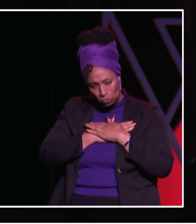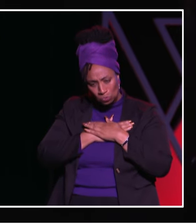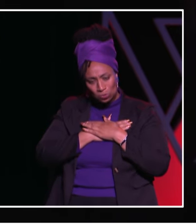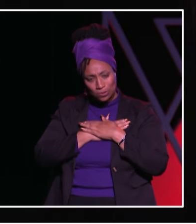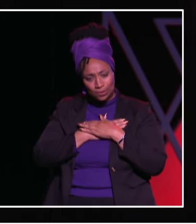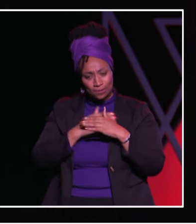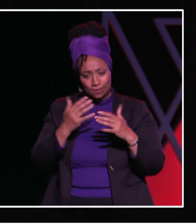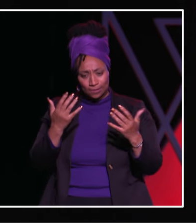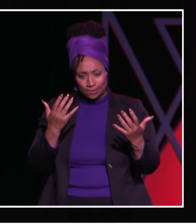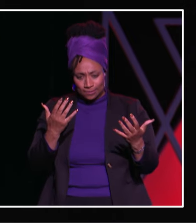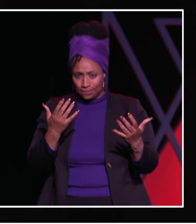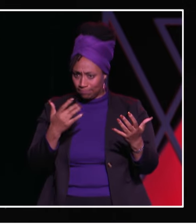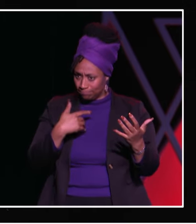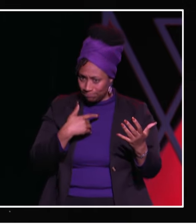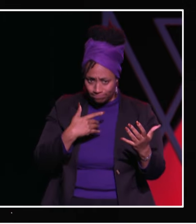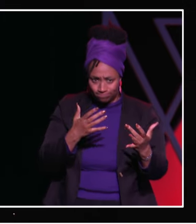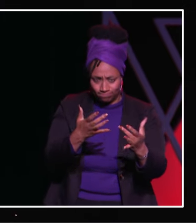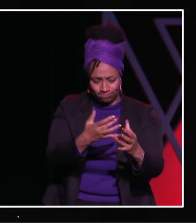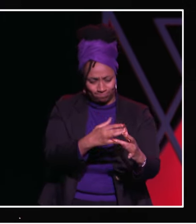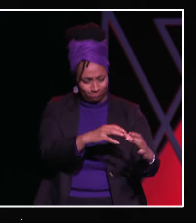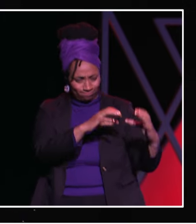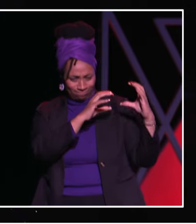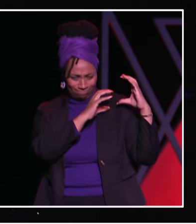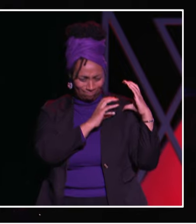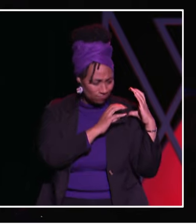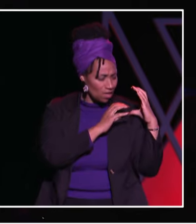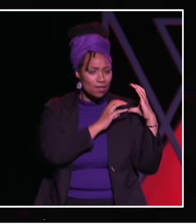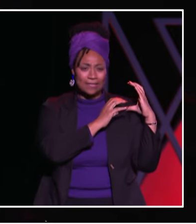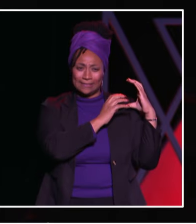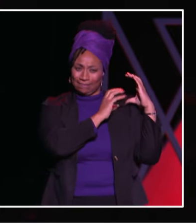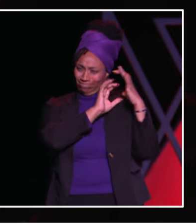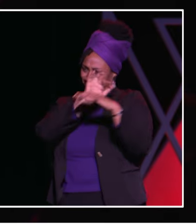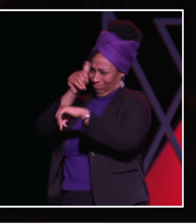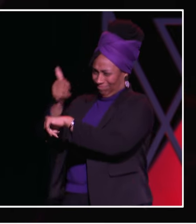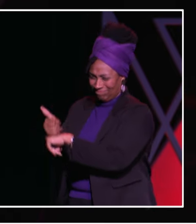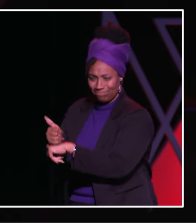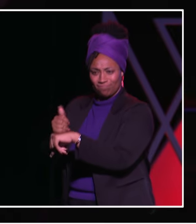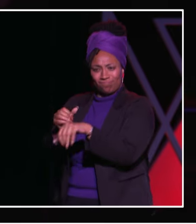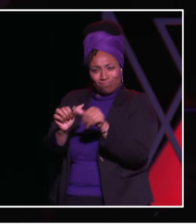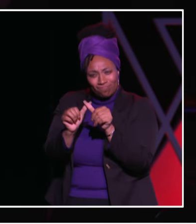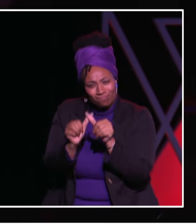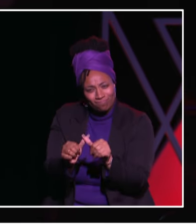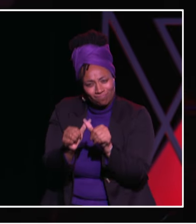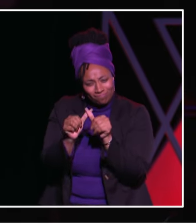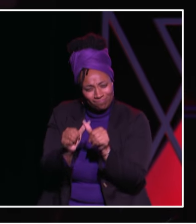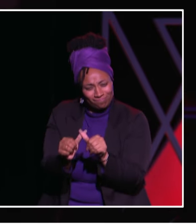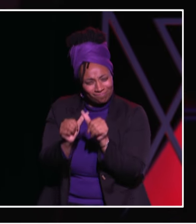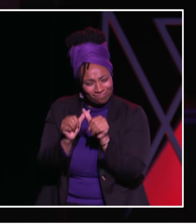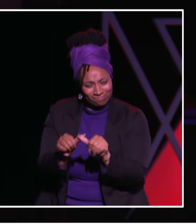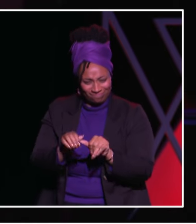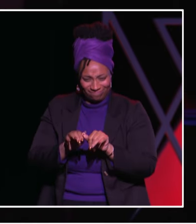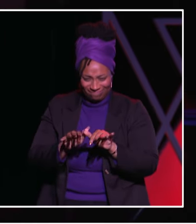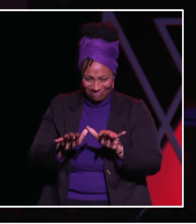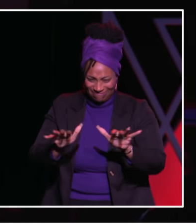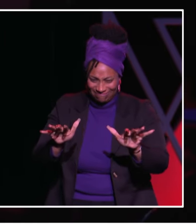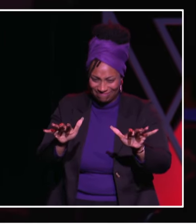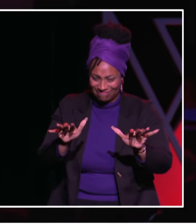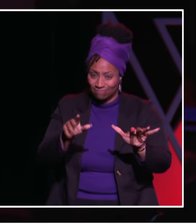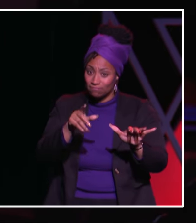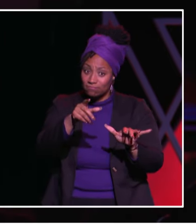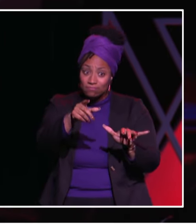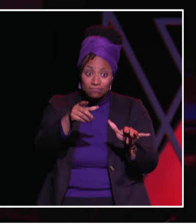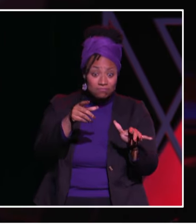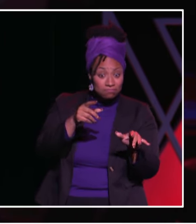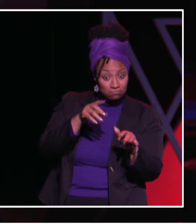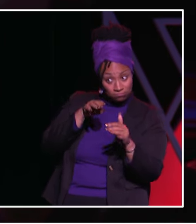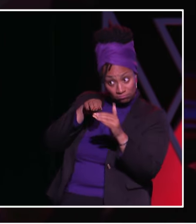tomorrow. If you have passed through our doors, you will enjoy an experience that you will never forget. And I thank you